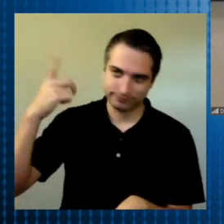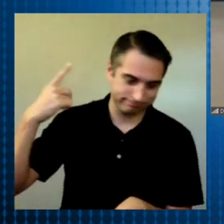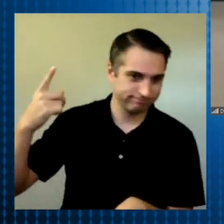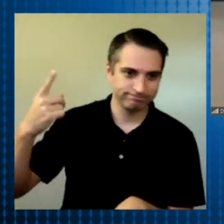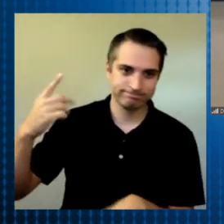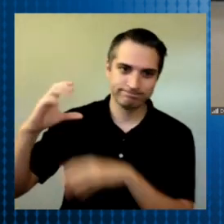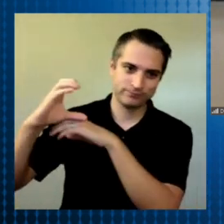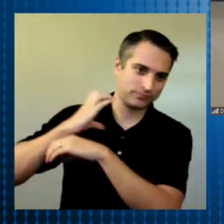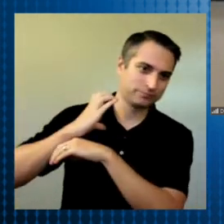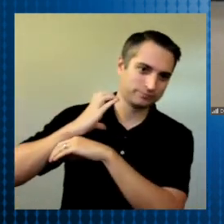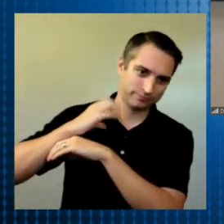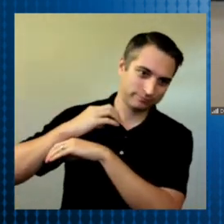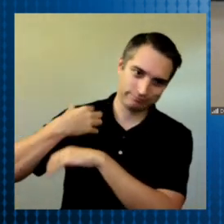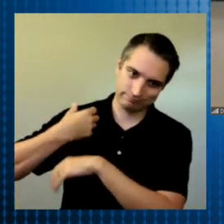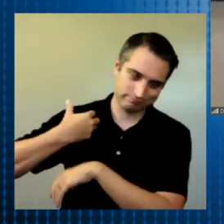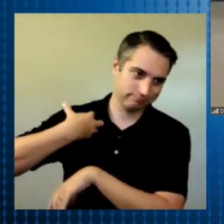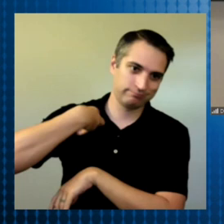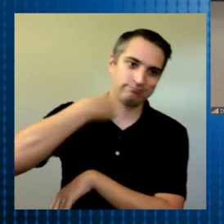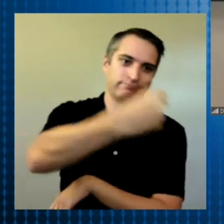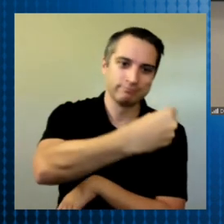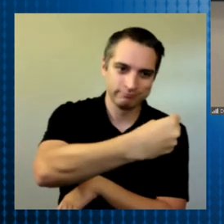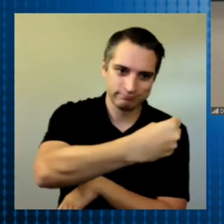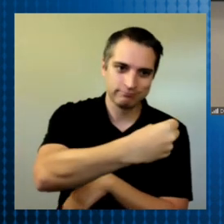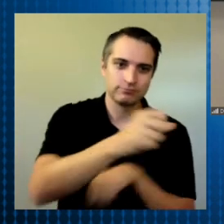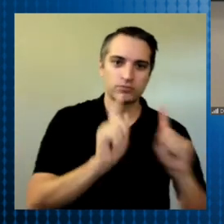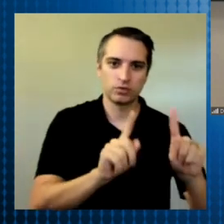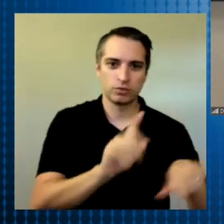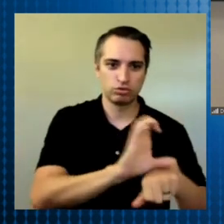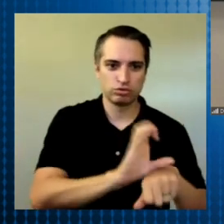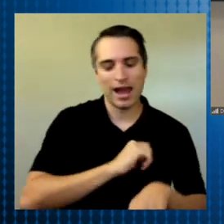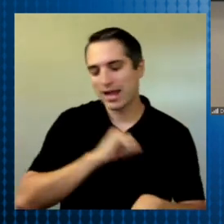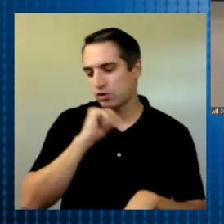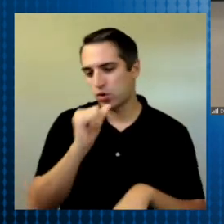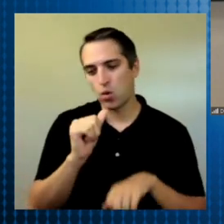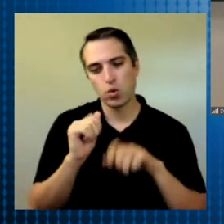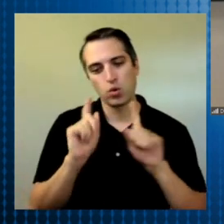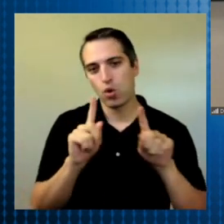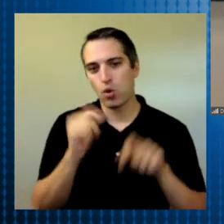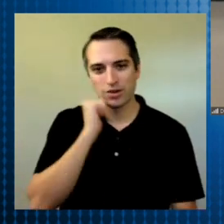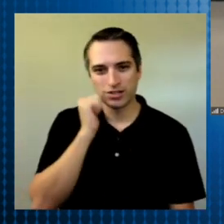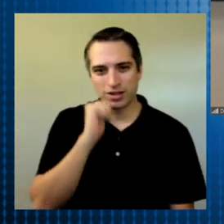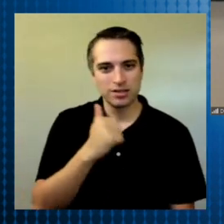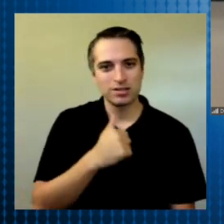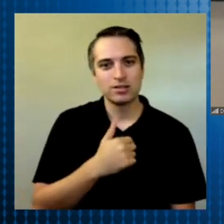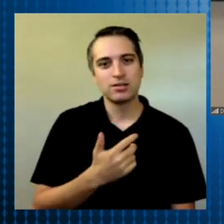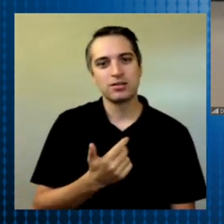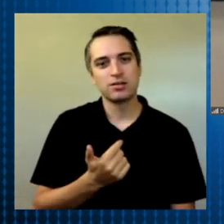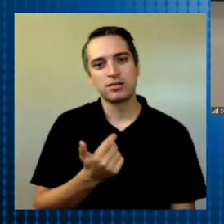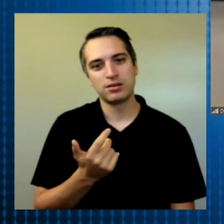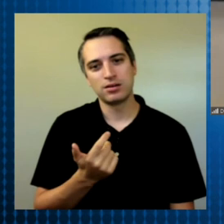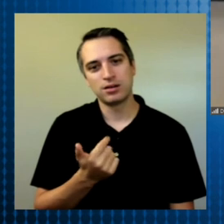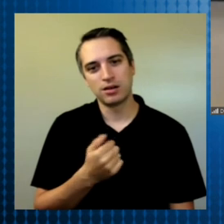on Sunday. I don't go every day now. I watch a Pillar Rest TV. I